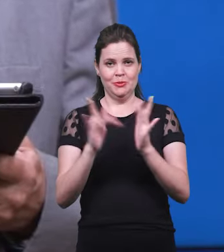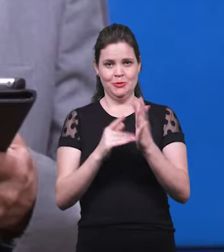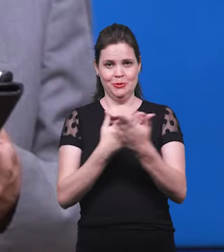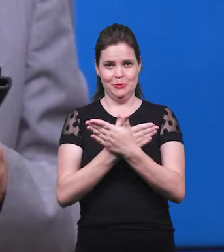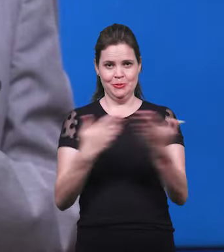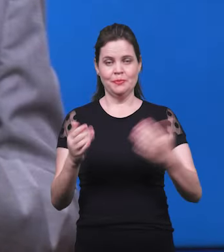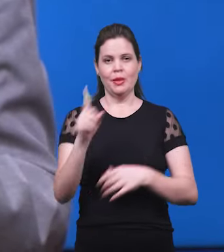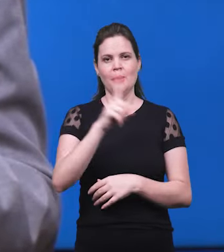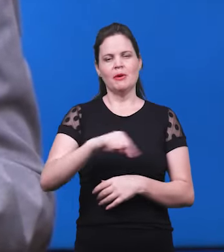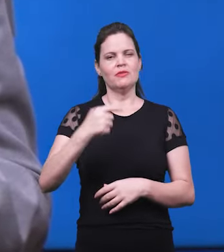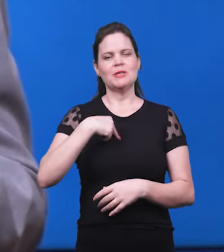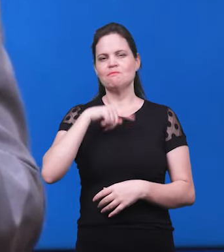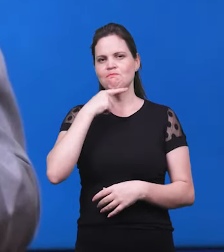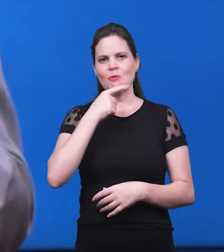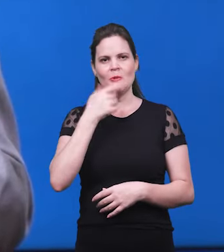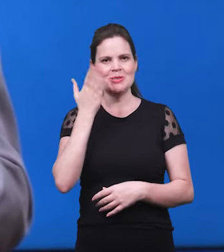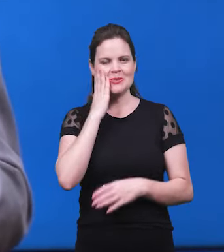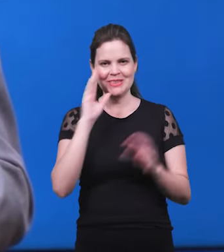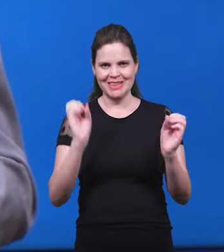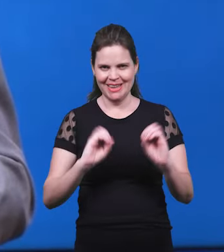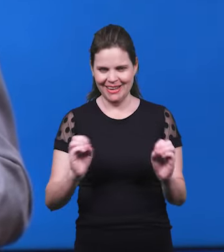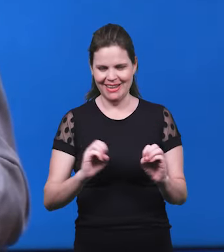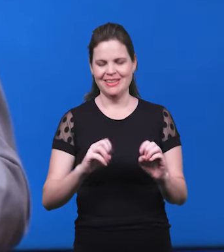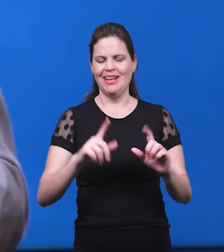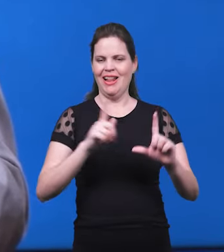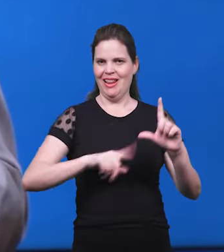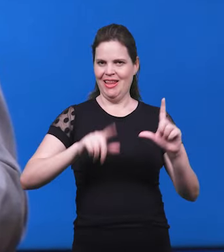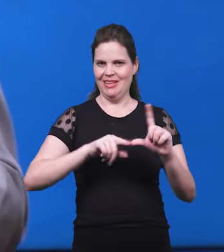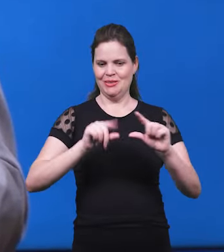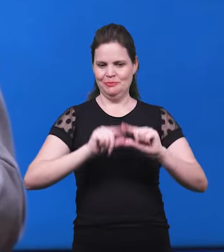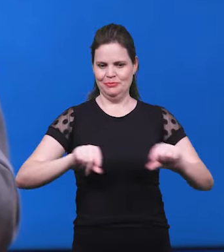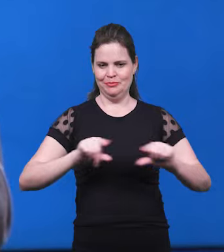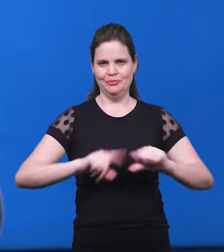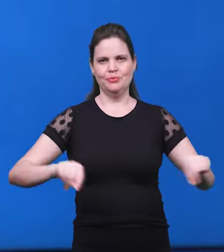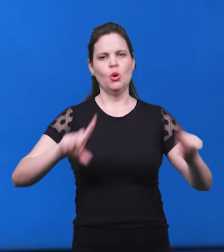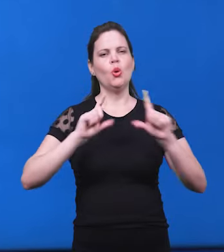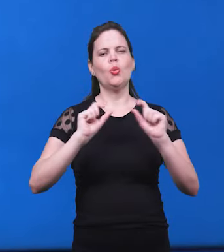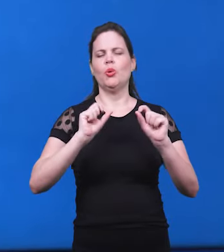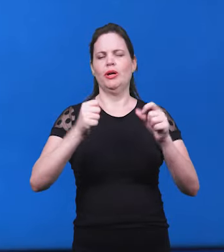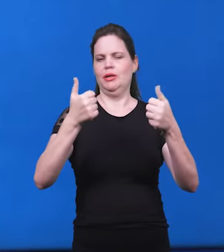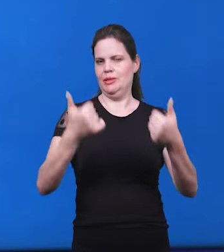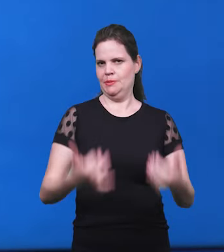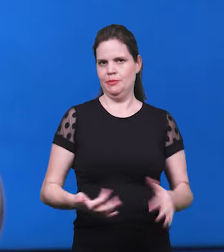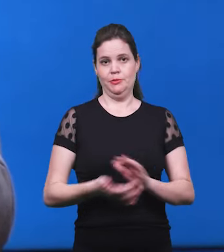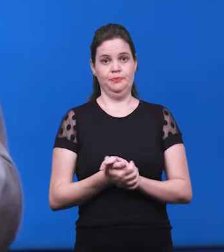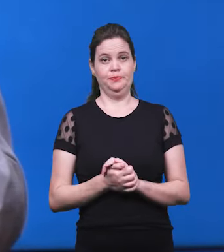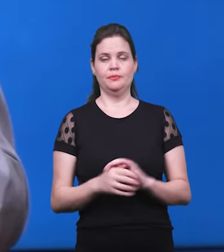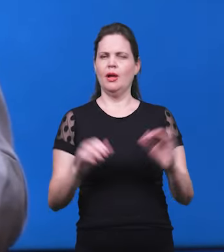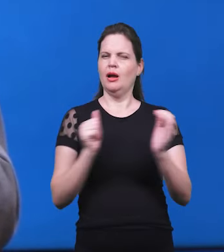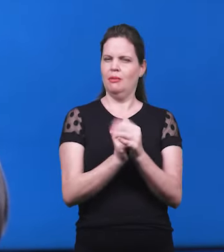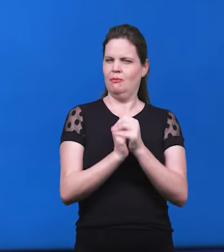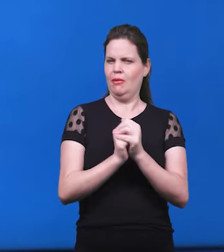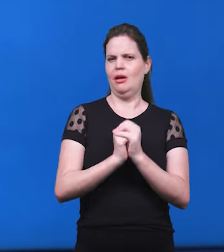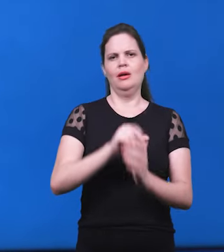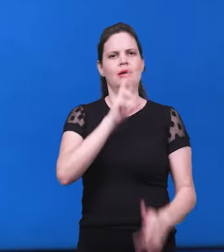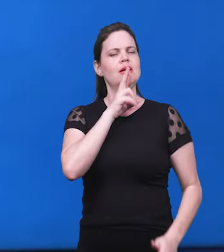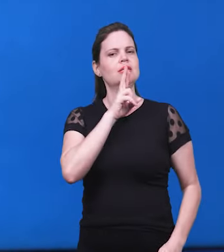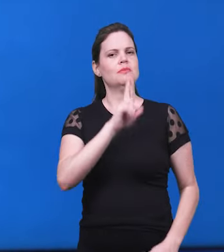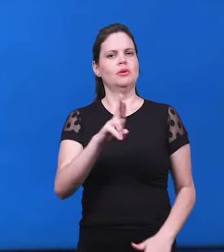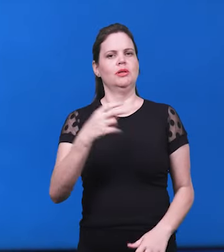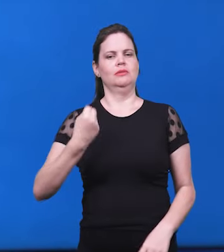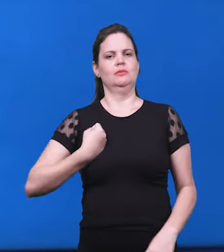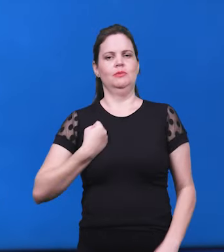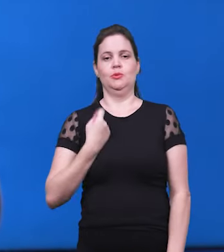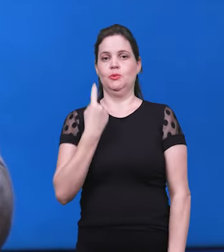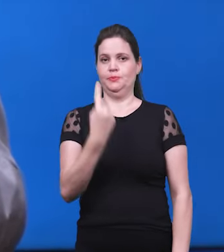porventura não conseguiram ler na tela a legenda, o que o Samuel falou foi o seguinte, ele disse, amém, respondendo à pergunta